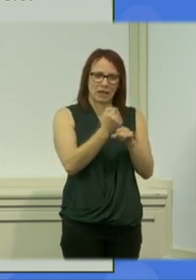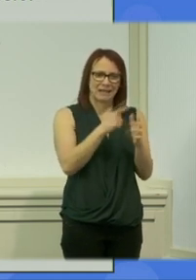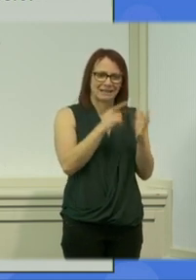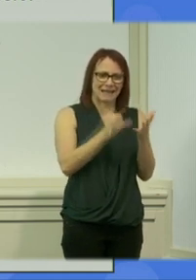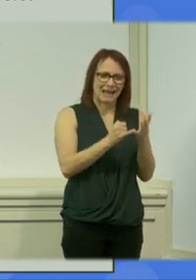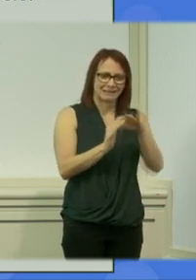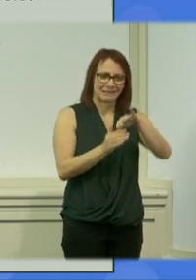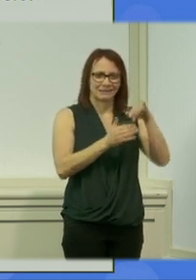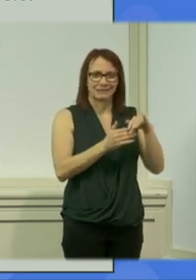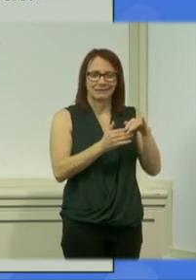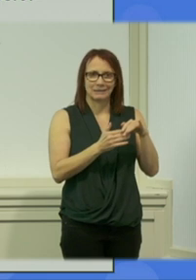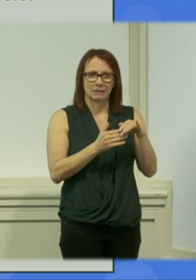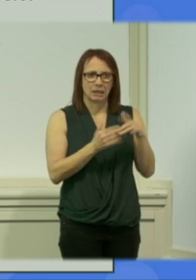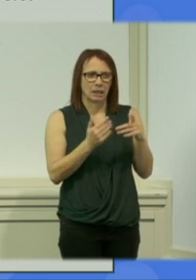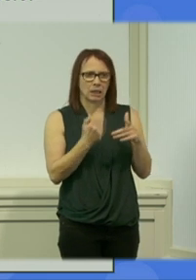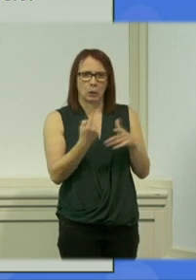to pay for that?